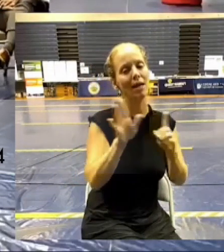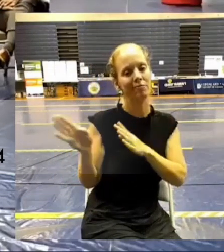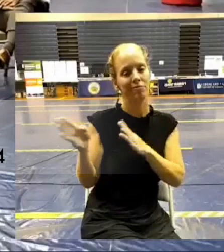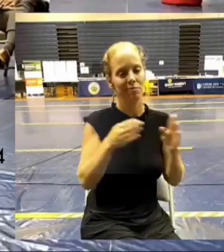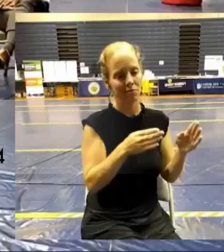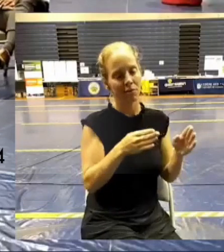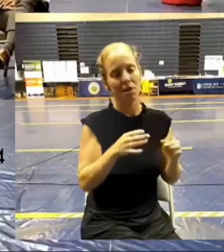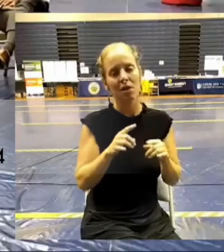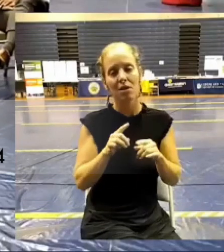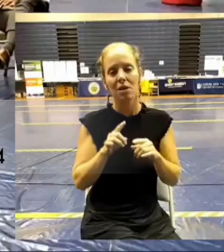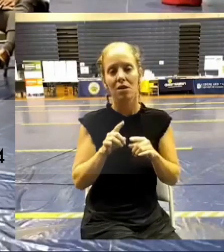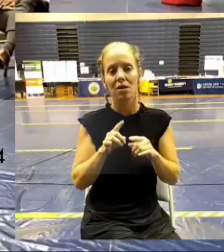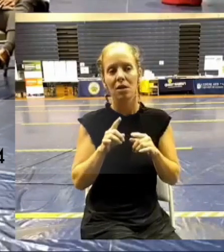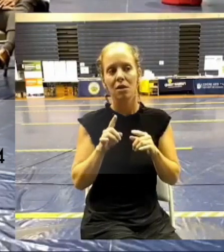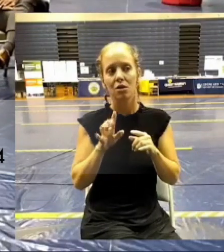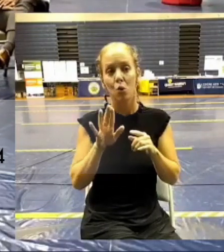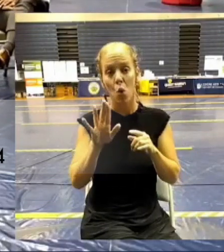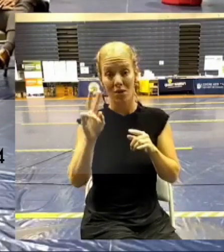Well,